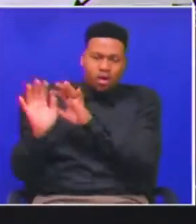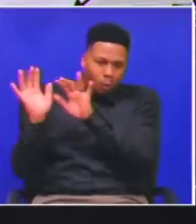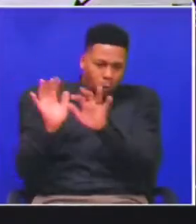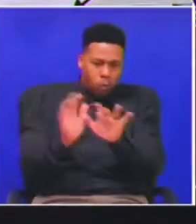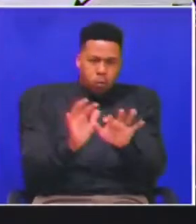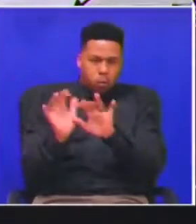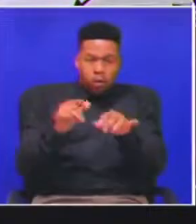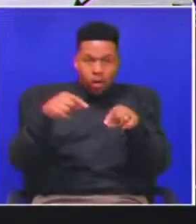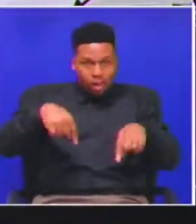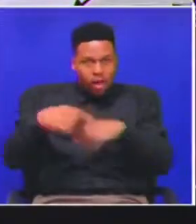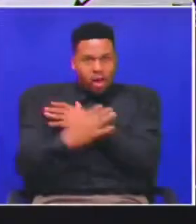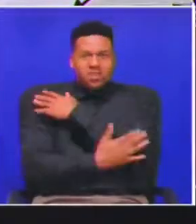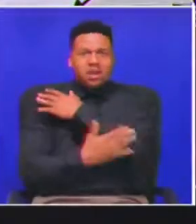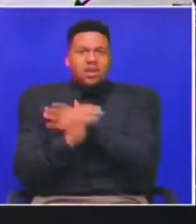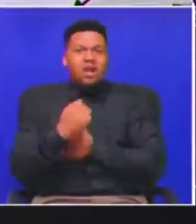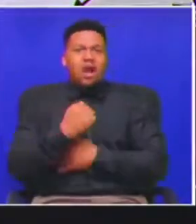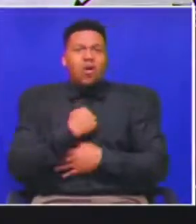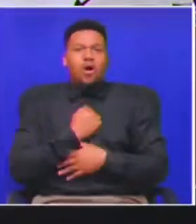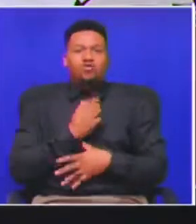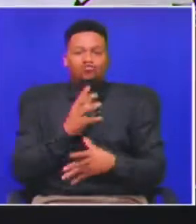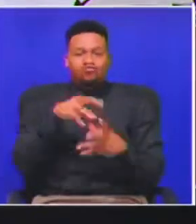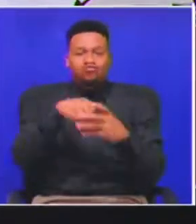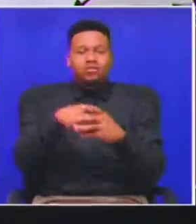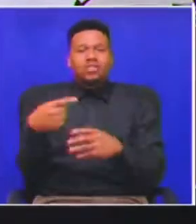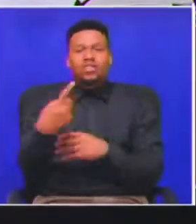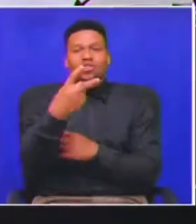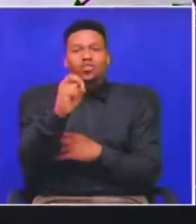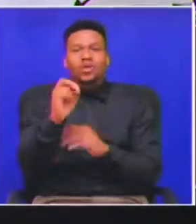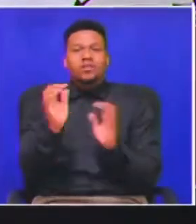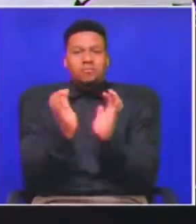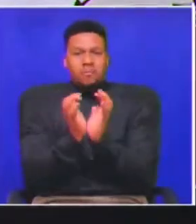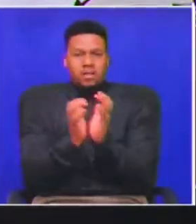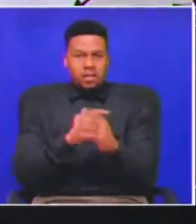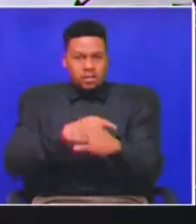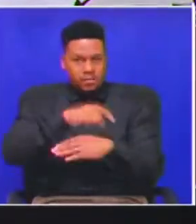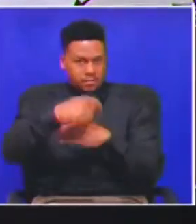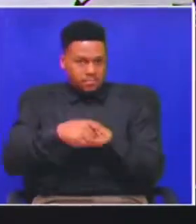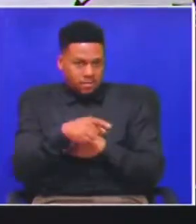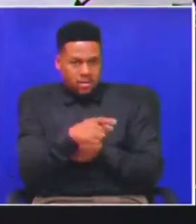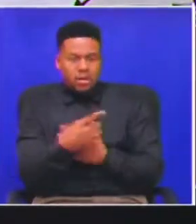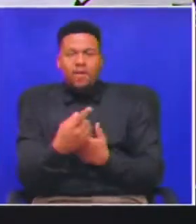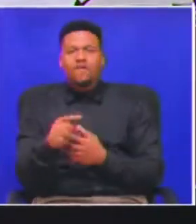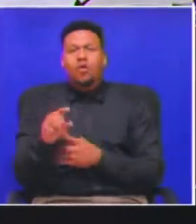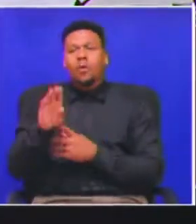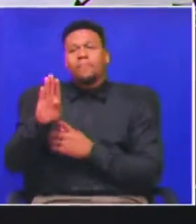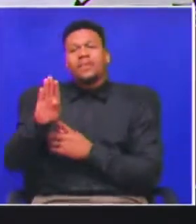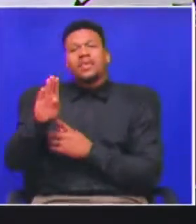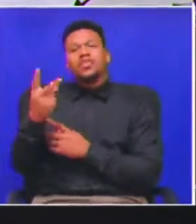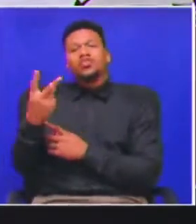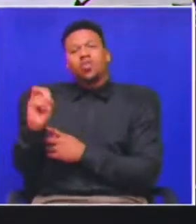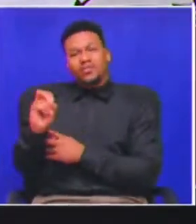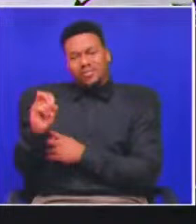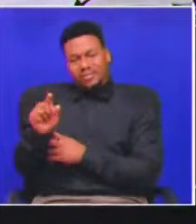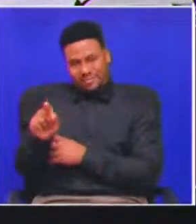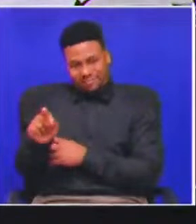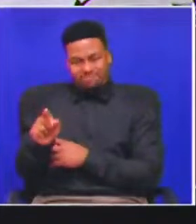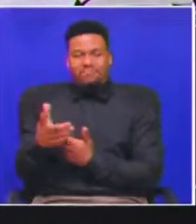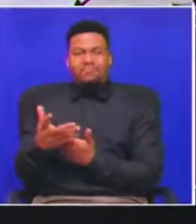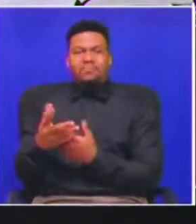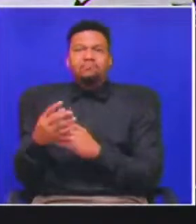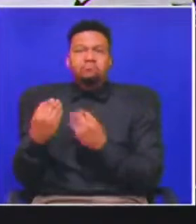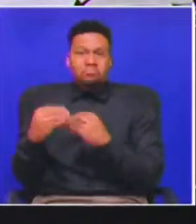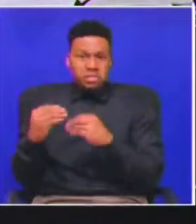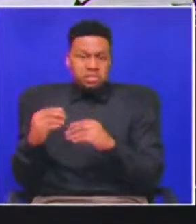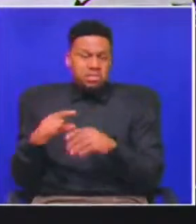the G20 process under the aegis of the B20. And we will then have